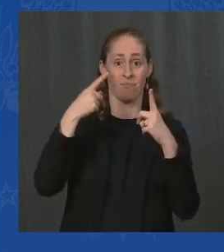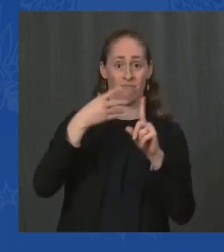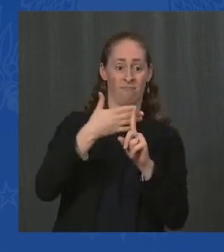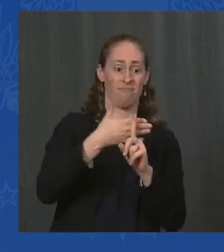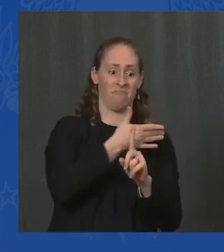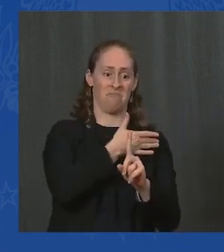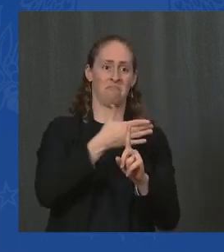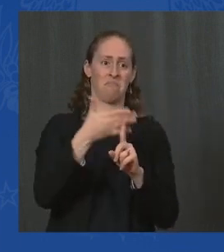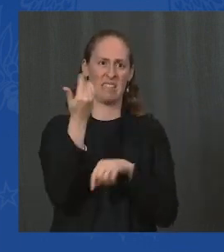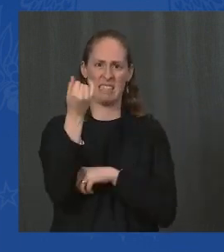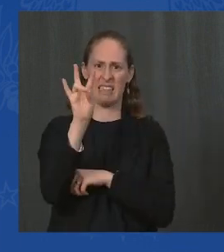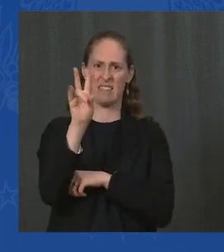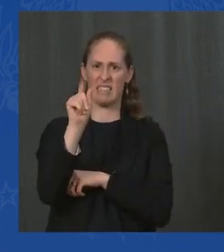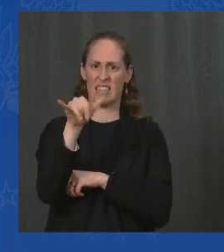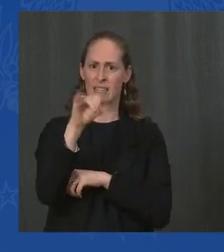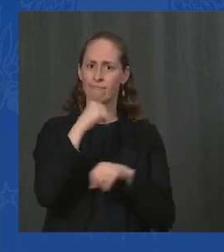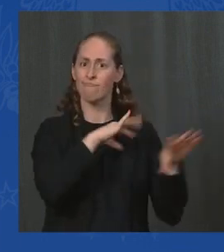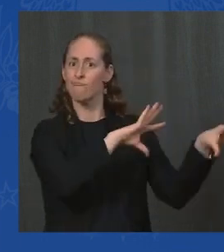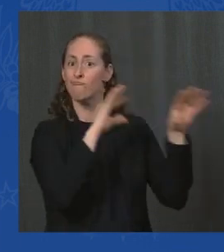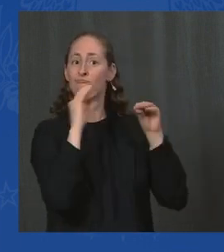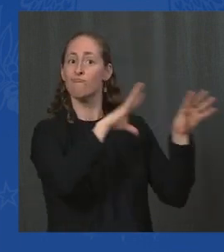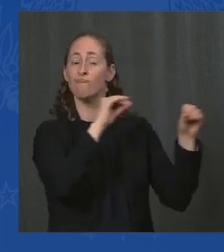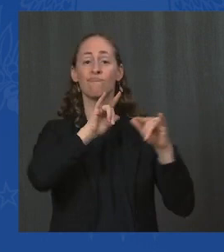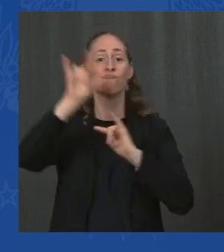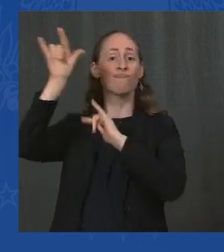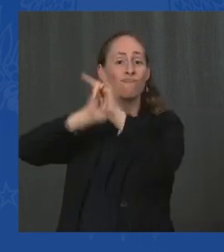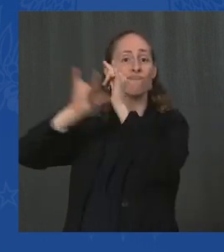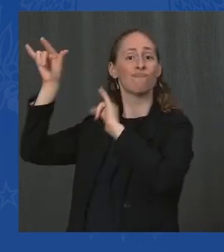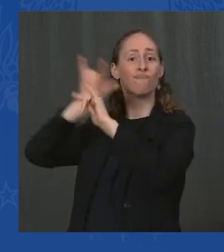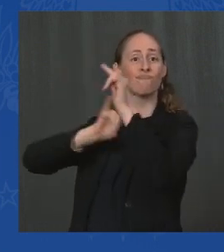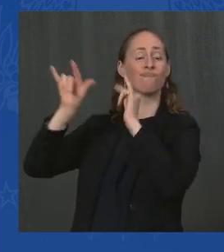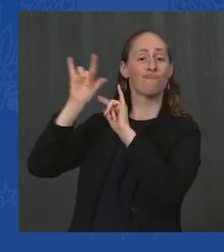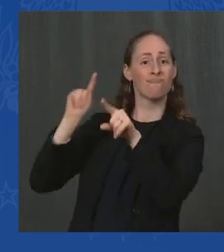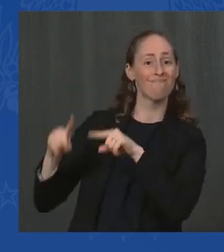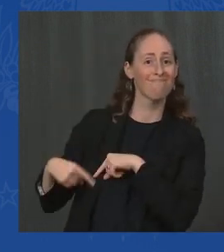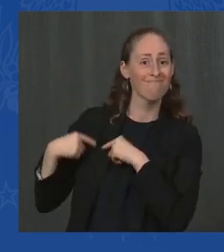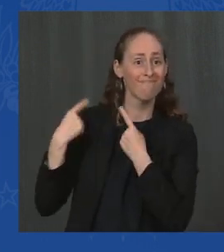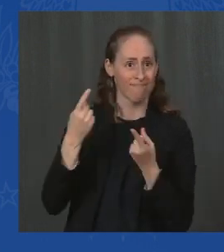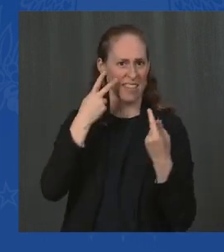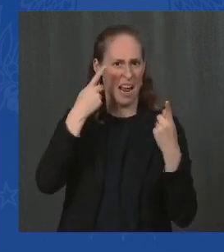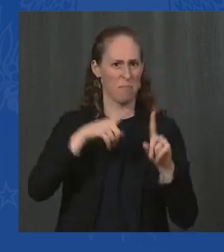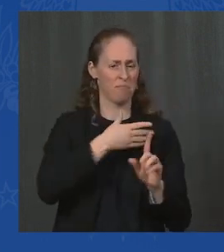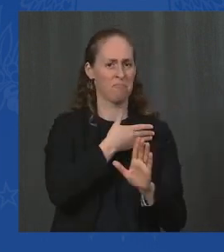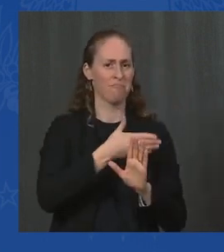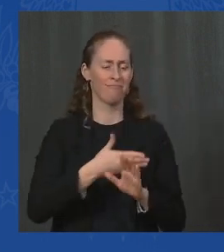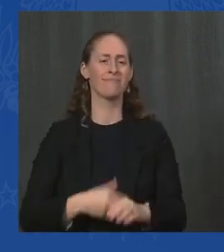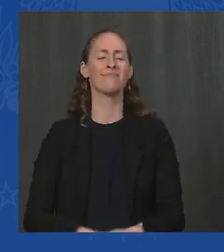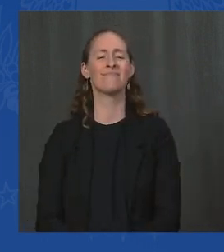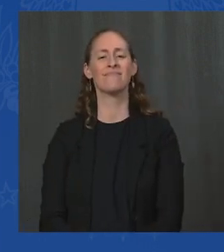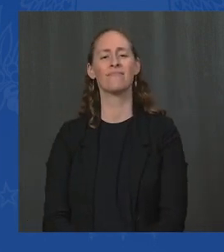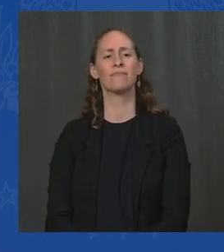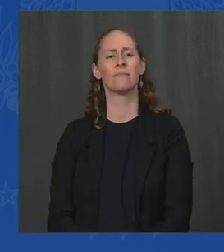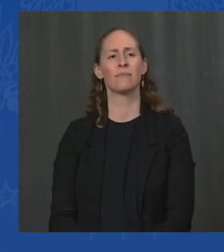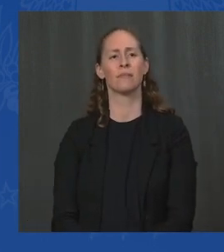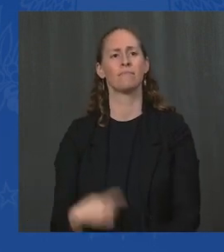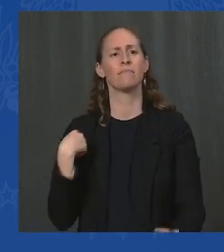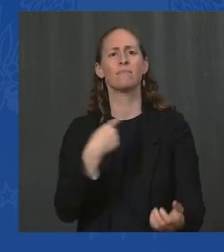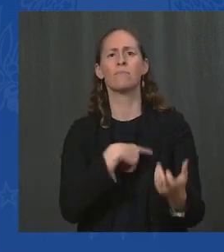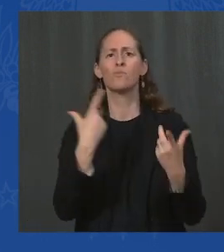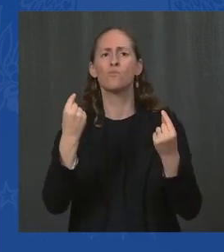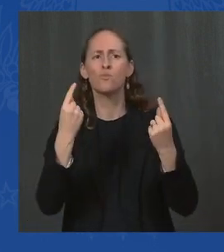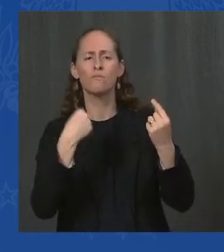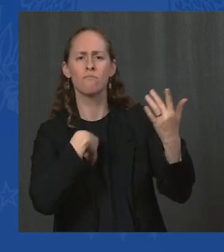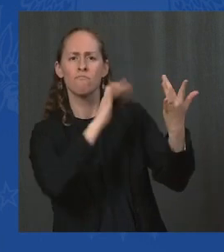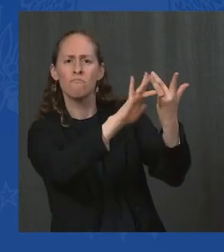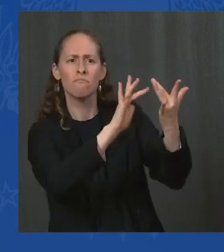we engaged in an around-the-clock effort to provide every American the opportunity to leave. Our State Department